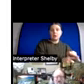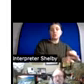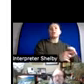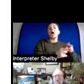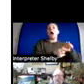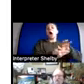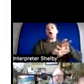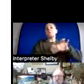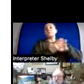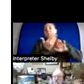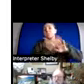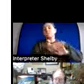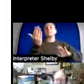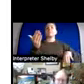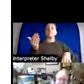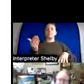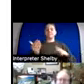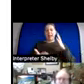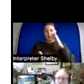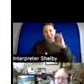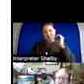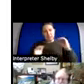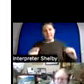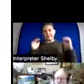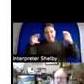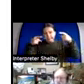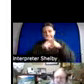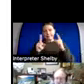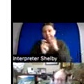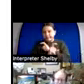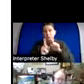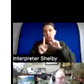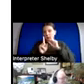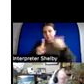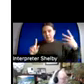uh i know that sounds all very general but but we'll look at that a little bit more detail